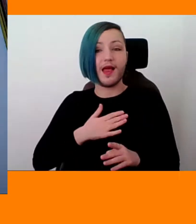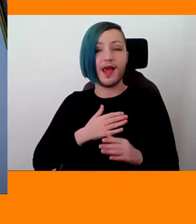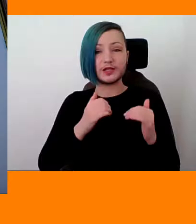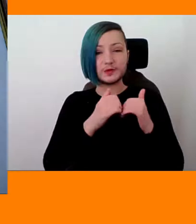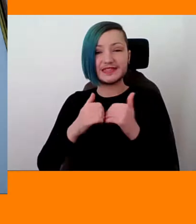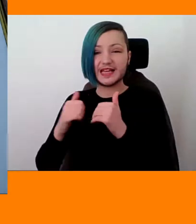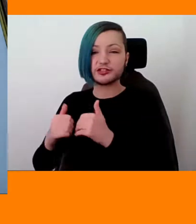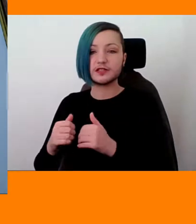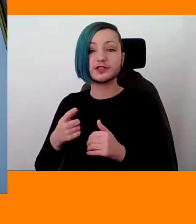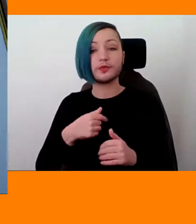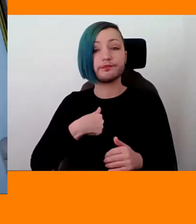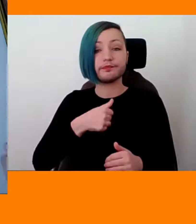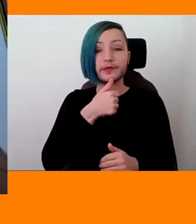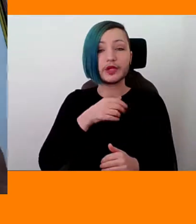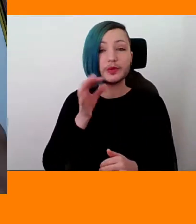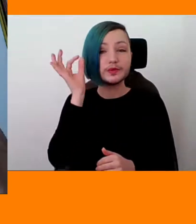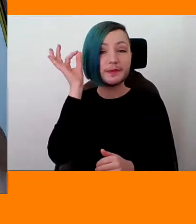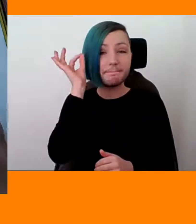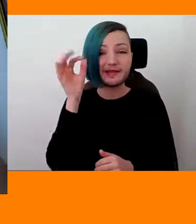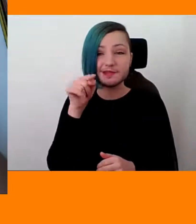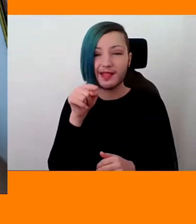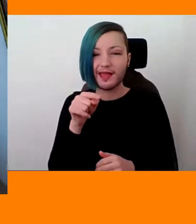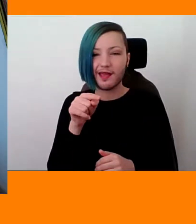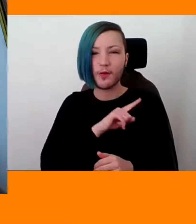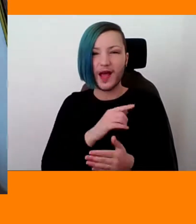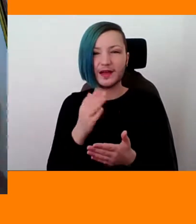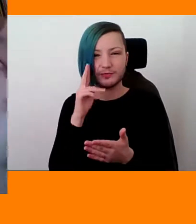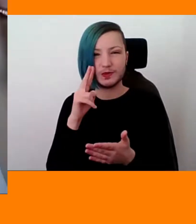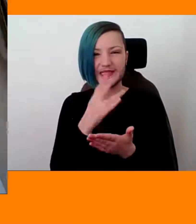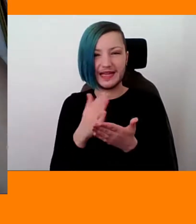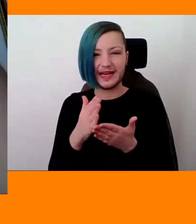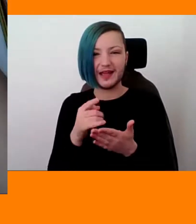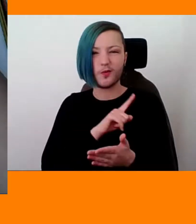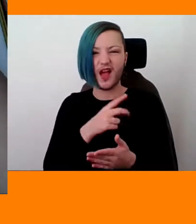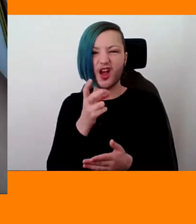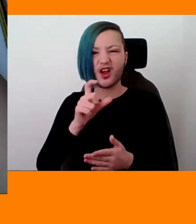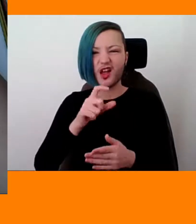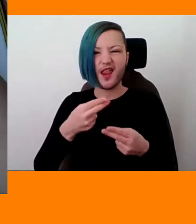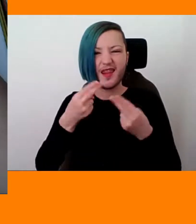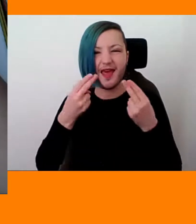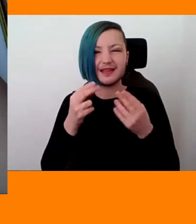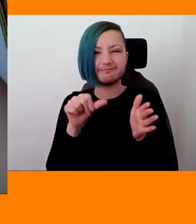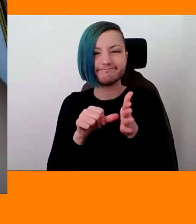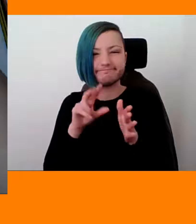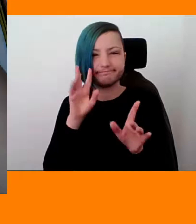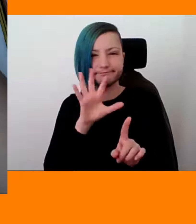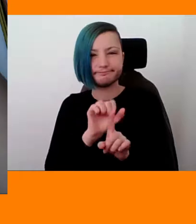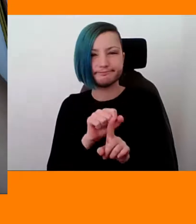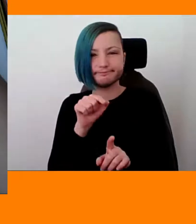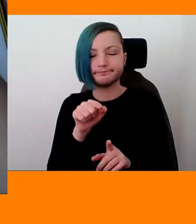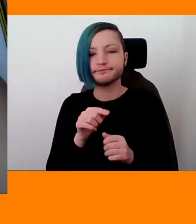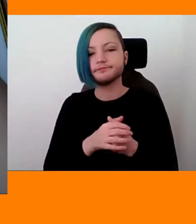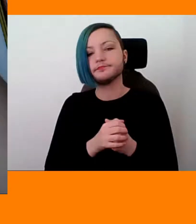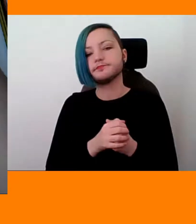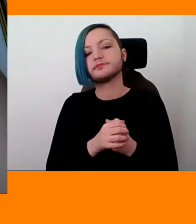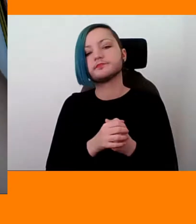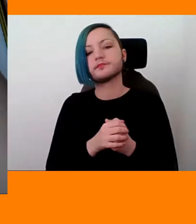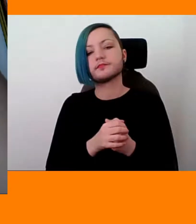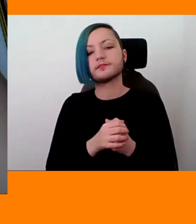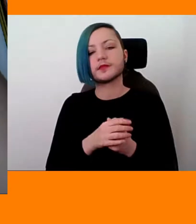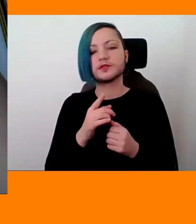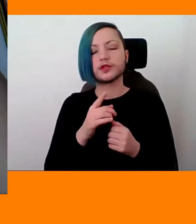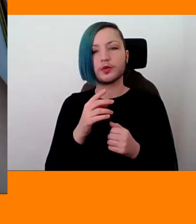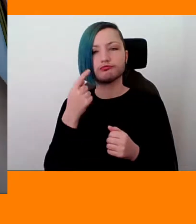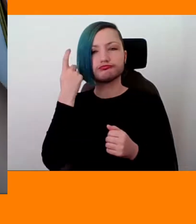use a pencil for this bit just so you can see the sectioning, because this colour is quite light. So you need to sort of go in the direction of